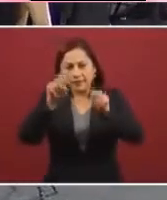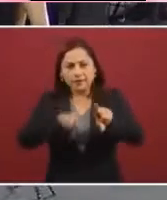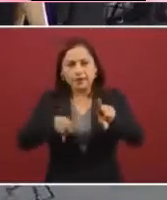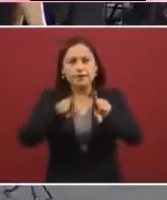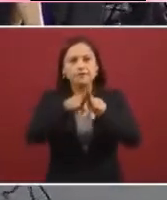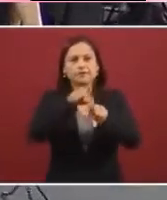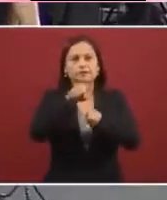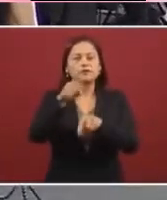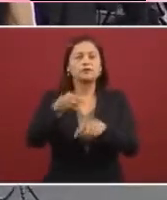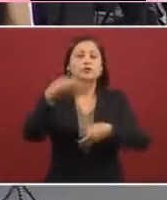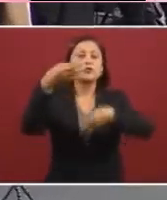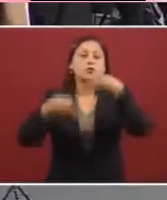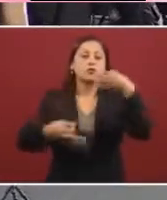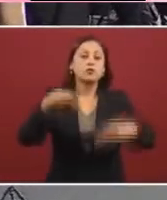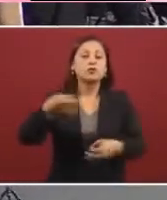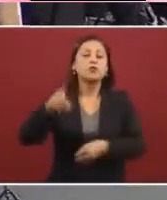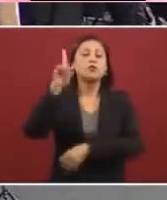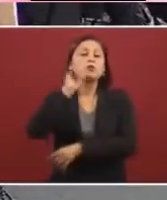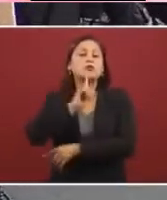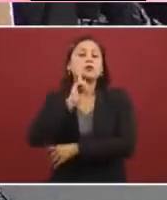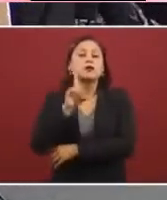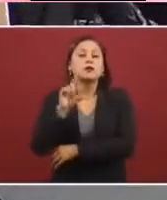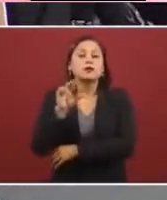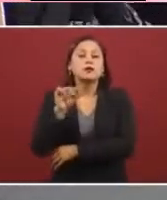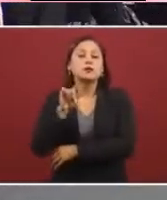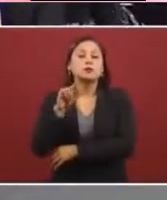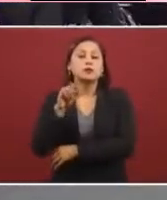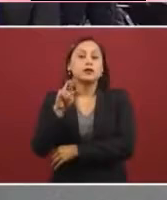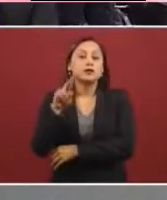Regarding this imparting of justice,